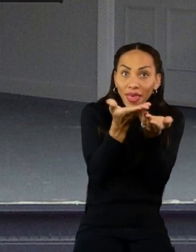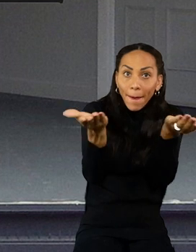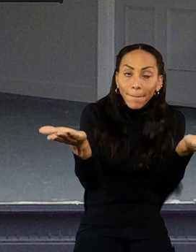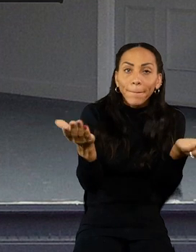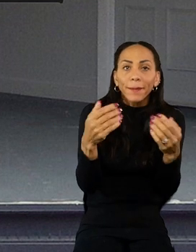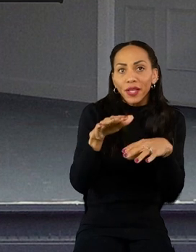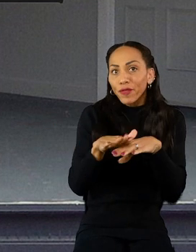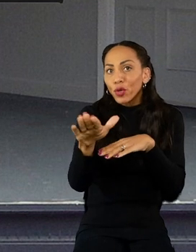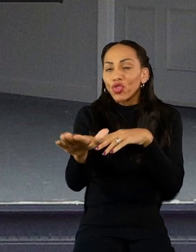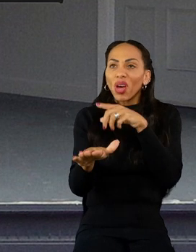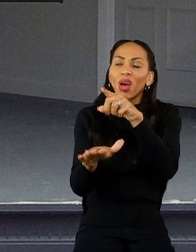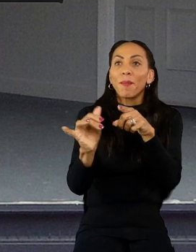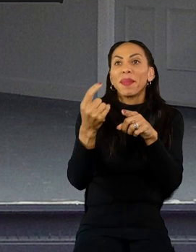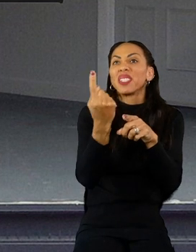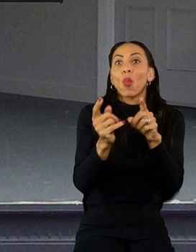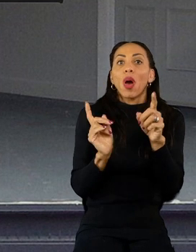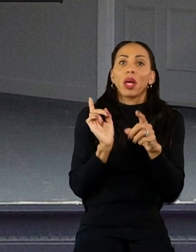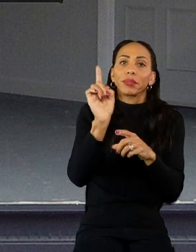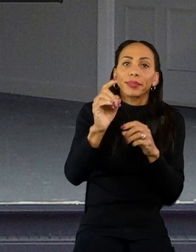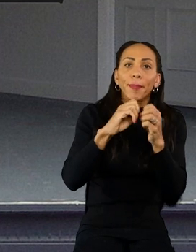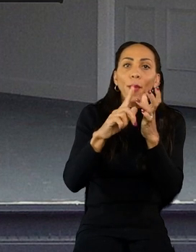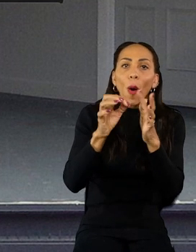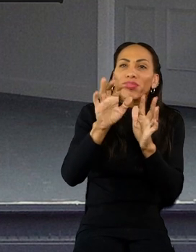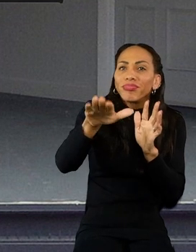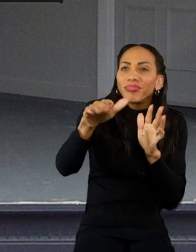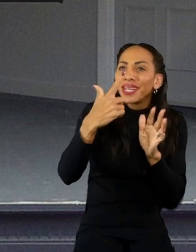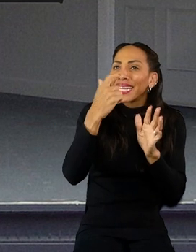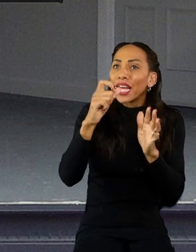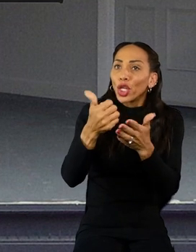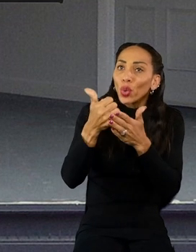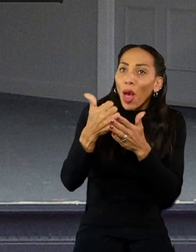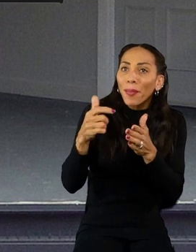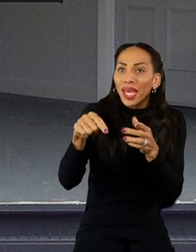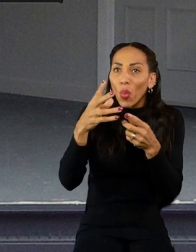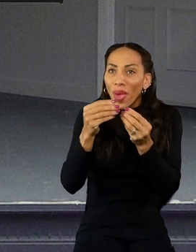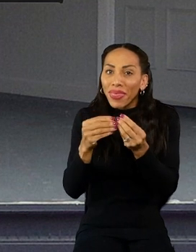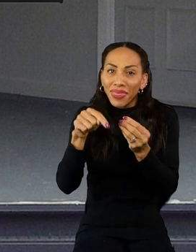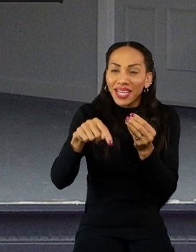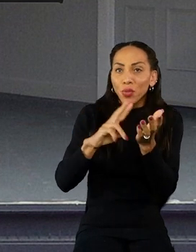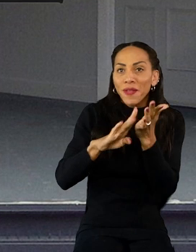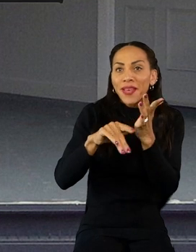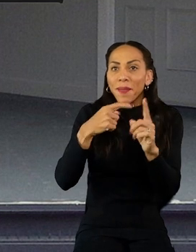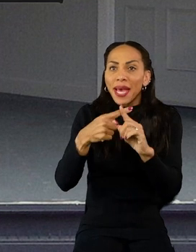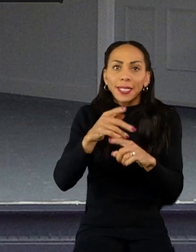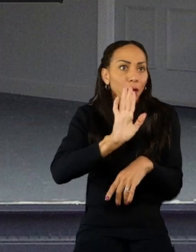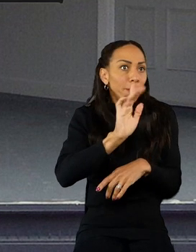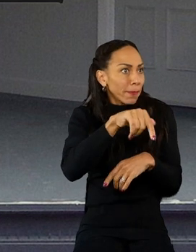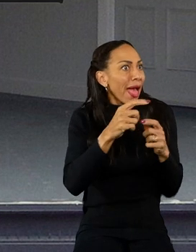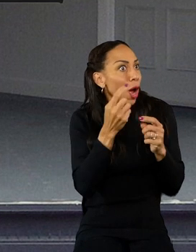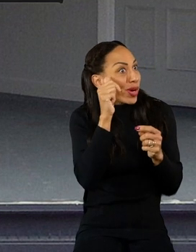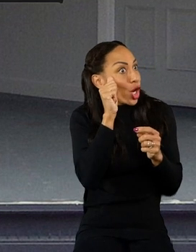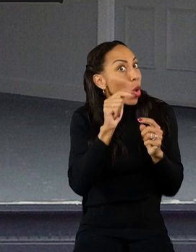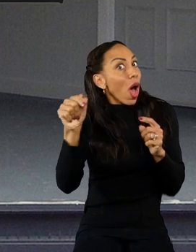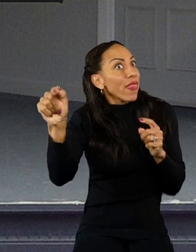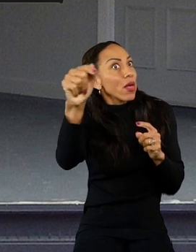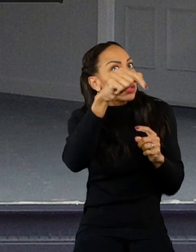you're looking for. And we can share that with them. That's the thing. So in the future, they may come back to you and say, look, or you may go to them and say, look, can you do this